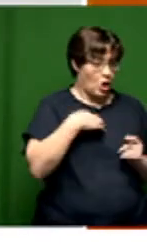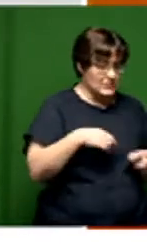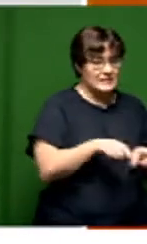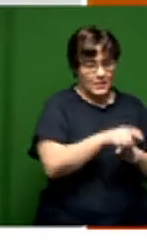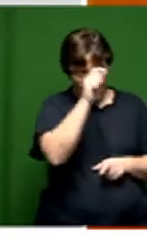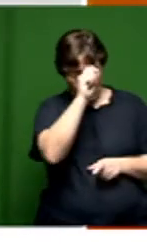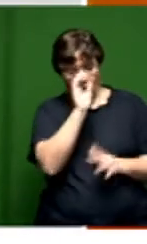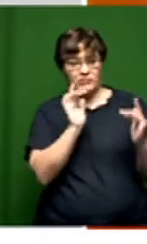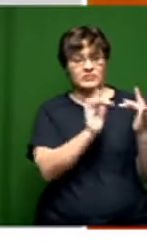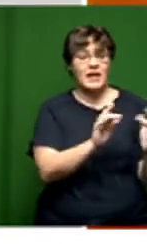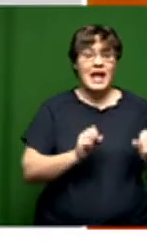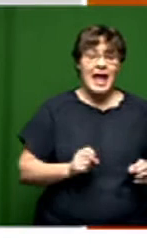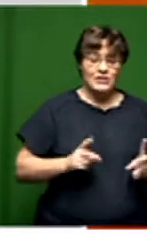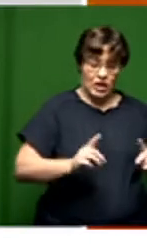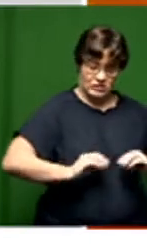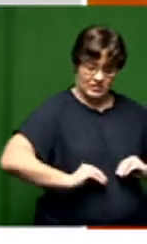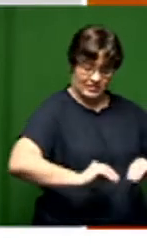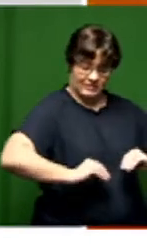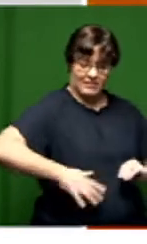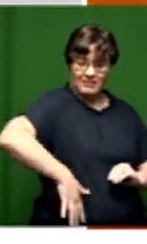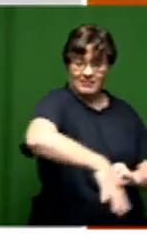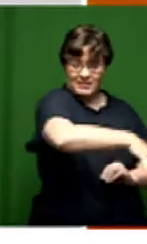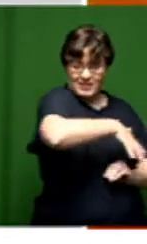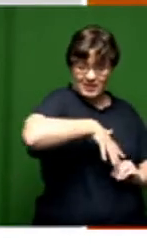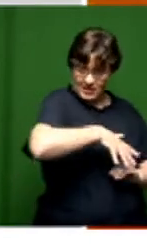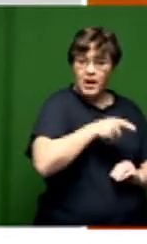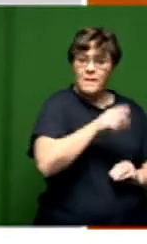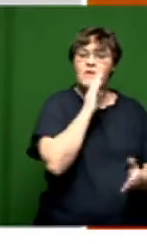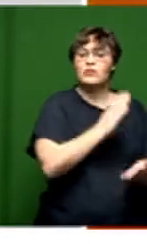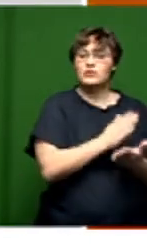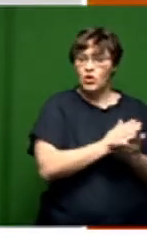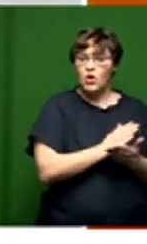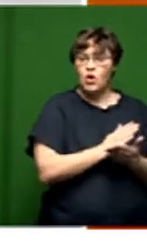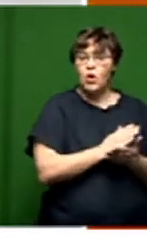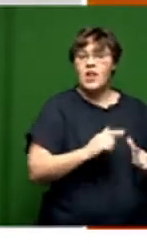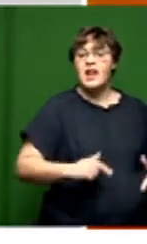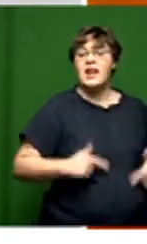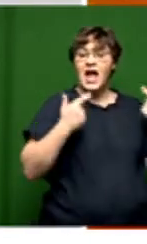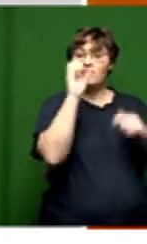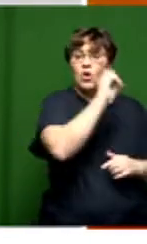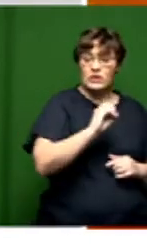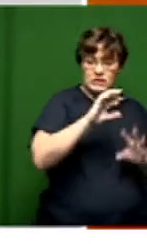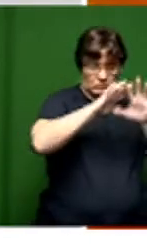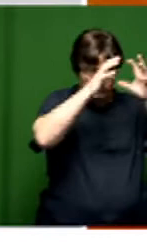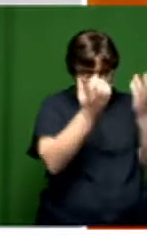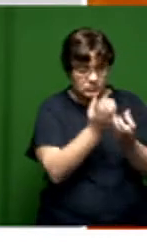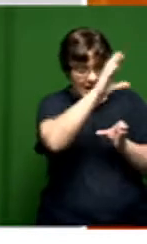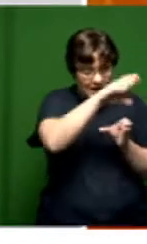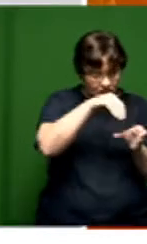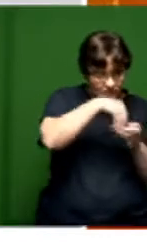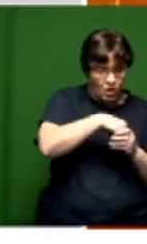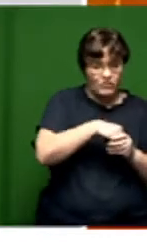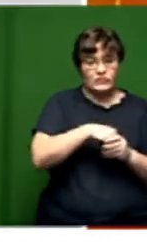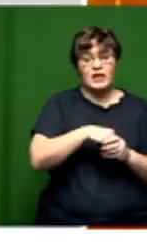the education space can be a space, one, to ensure that life orientation or comprehensive sexuality education is